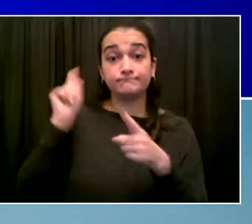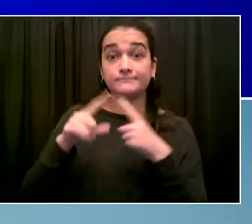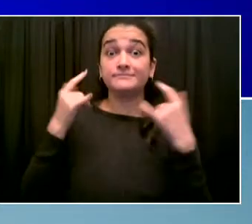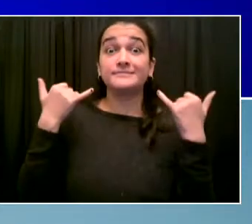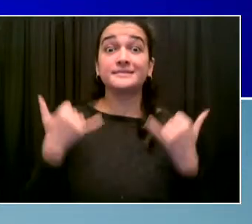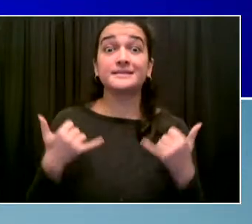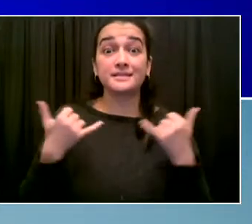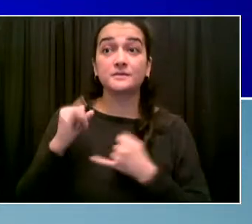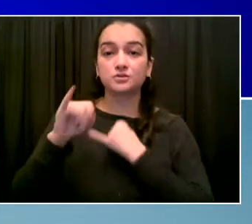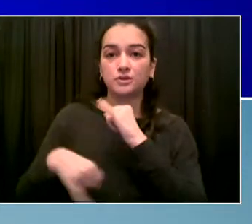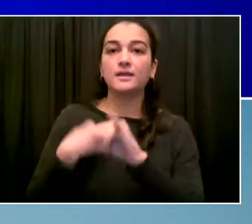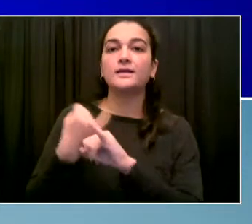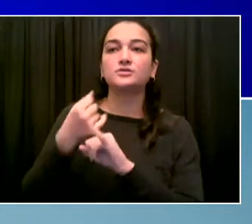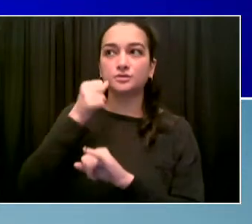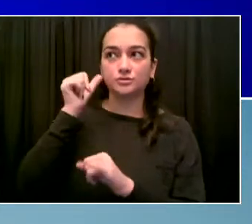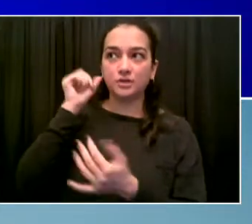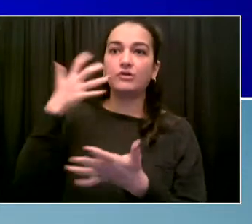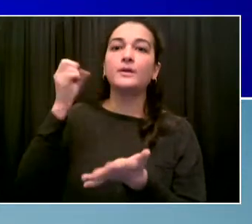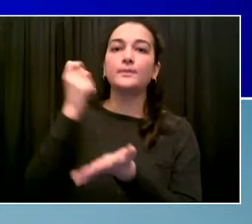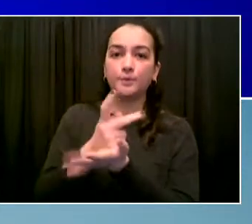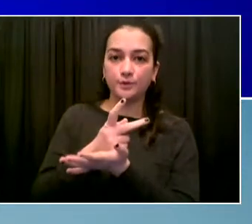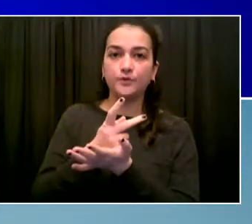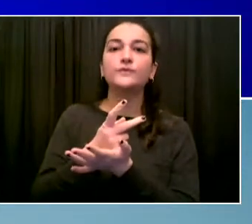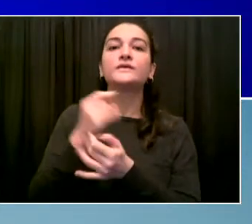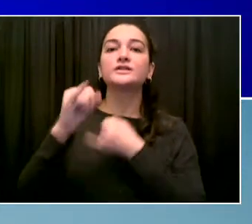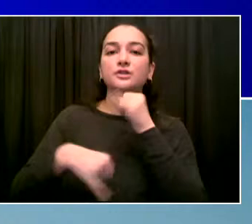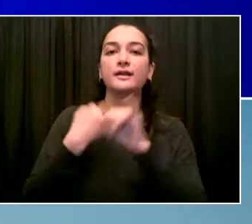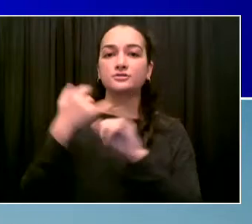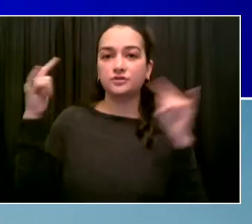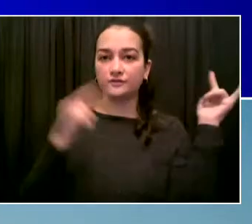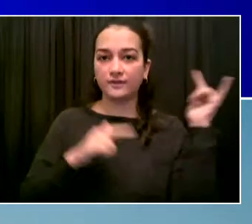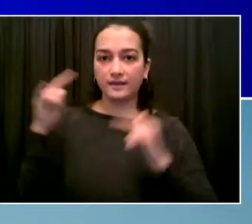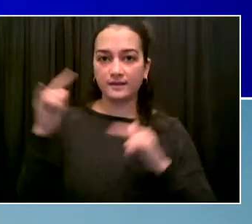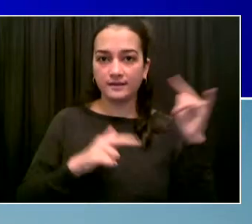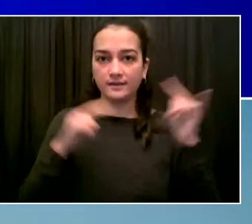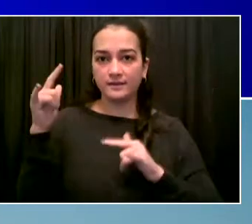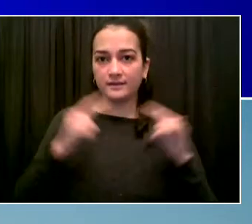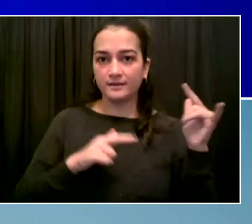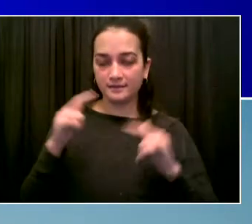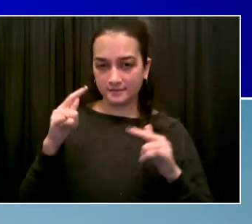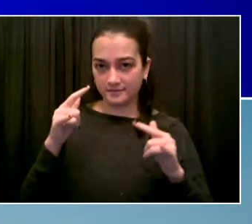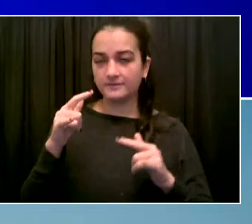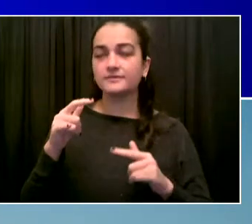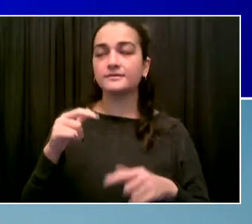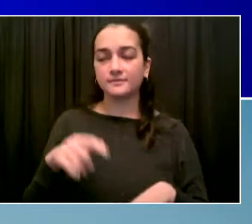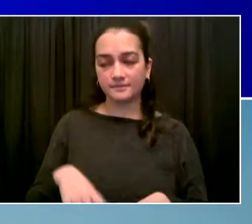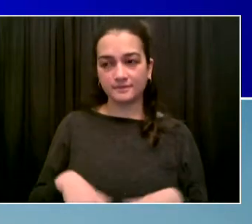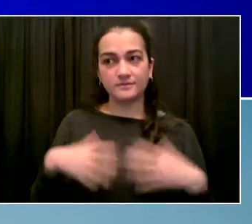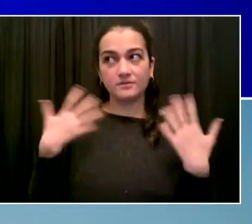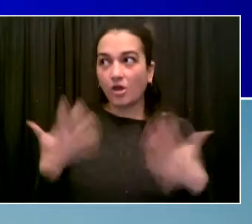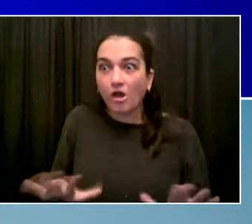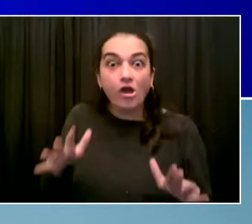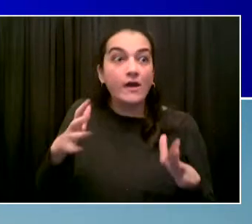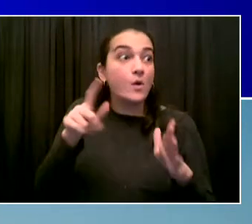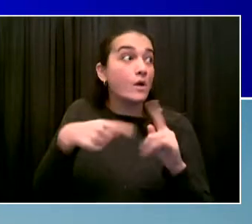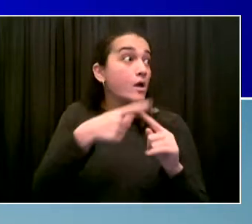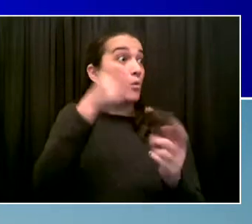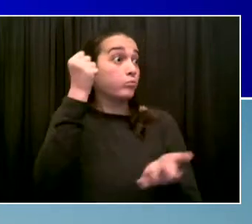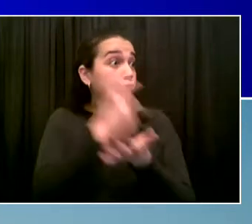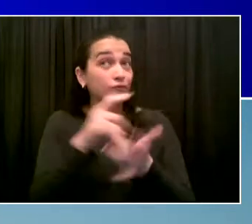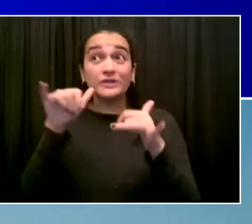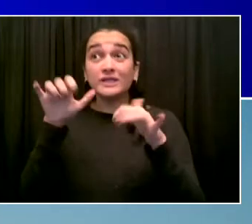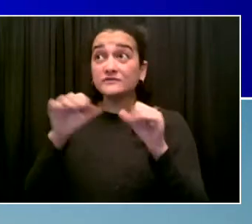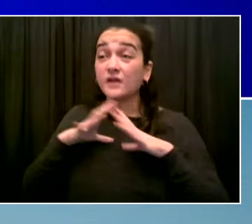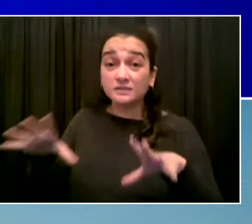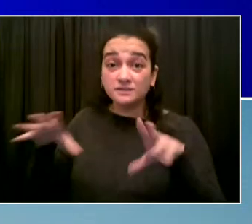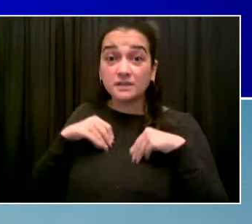arriving already, fully vaccinated, I'm happy to say. People are reuniting with loved ones. They're coming back to the city they love. And one of